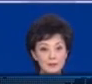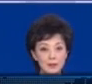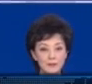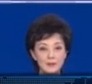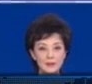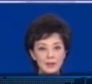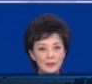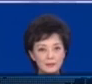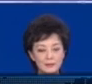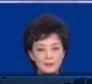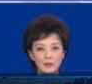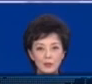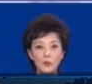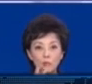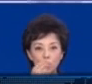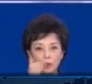aspects. First,